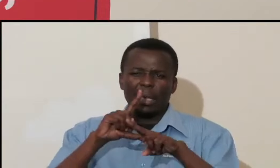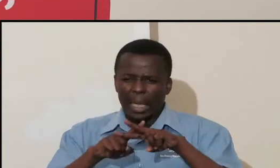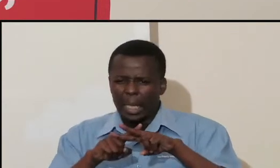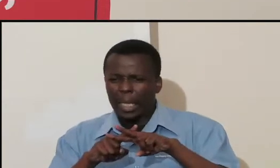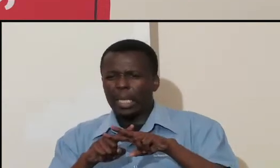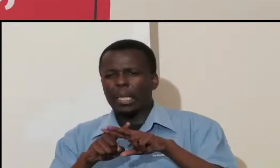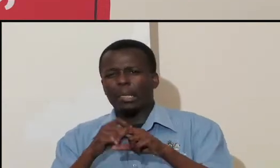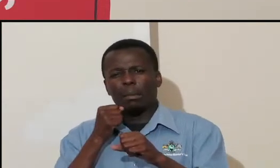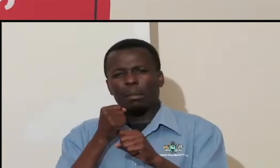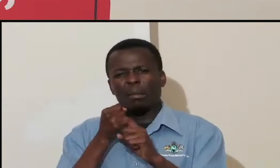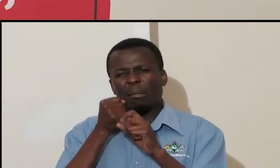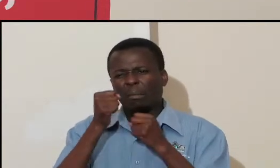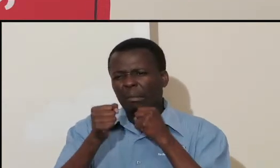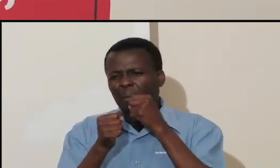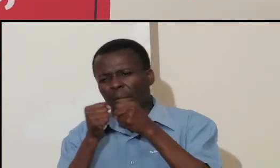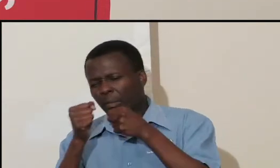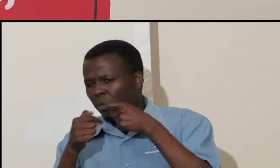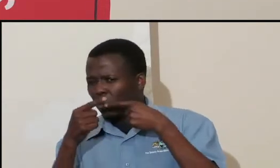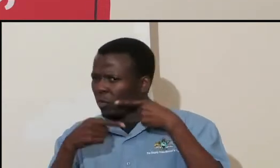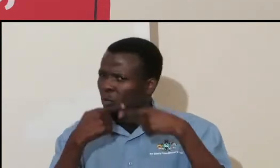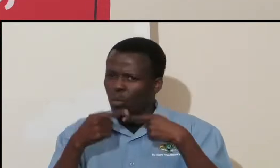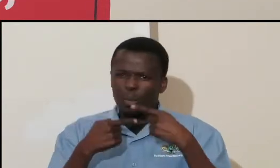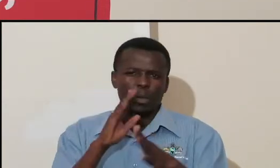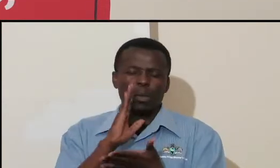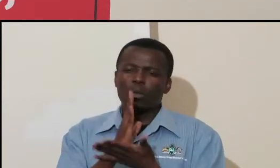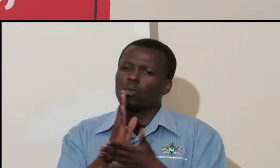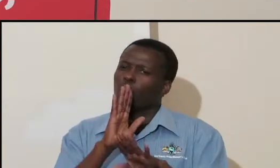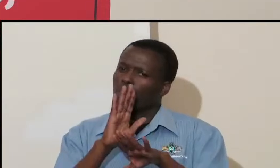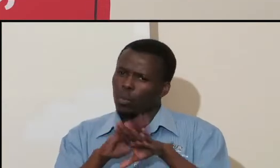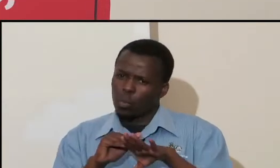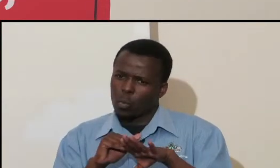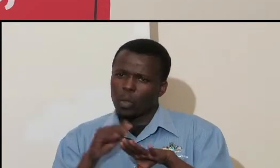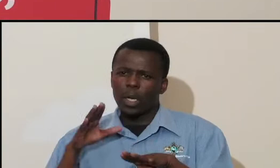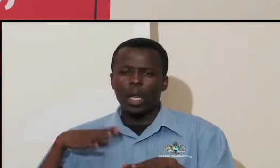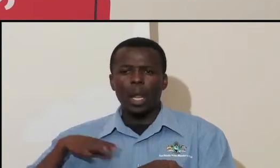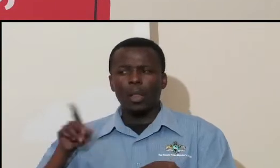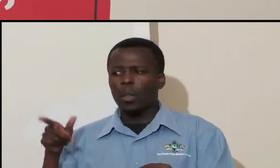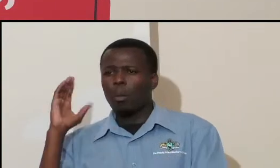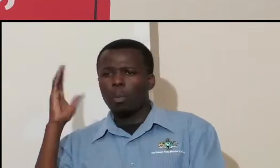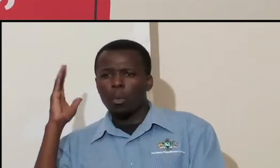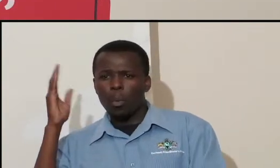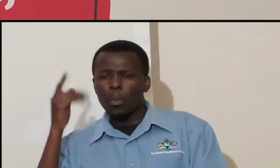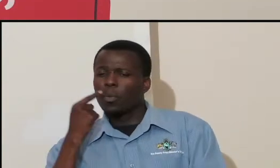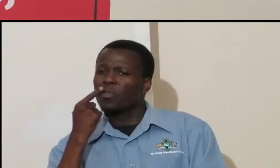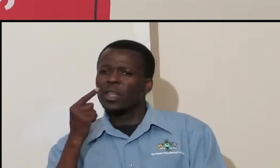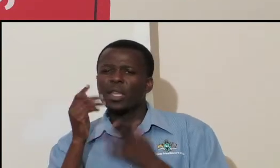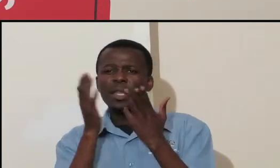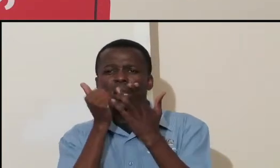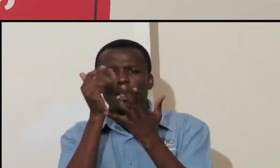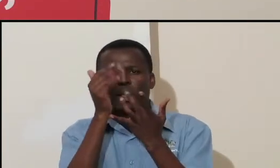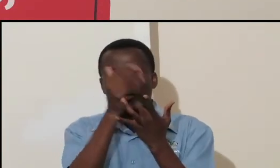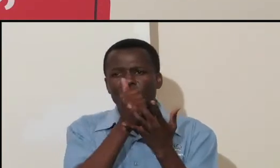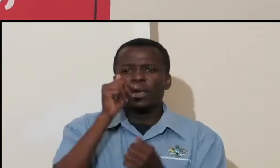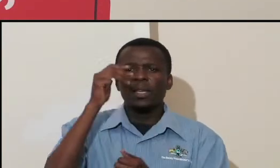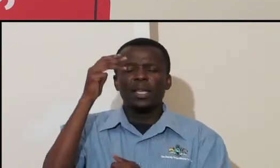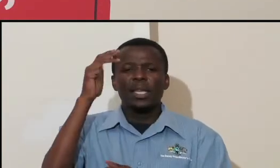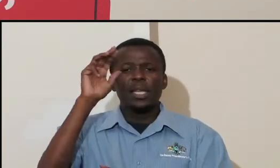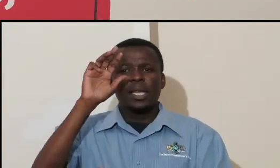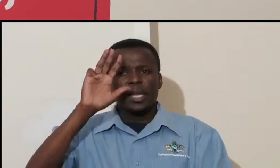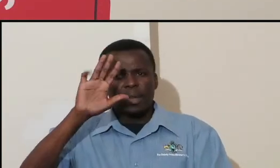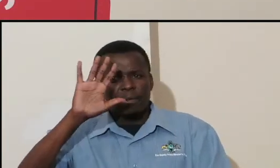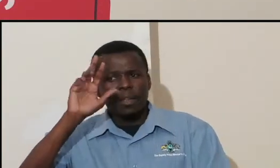me have been speaking about our achievement of 95, 95, 95. And